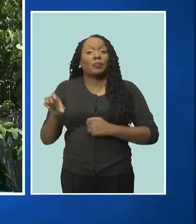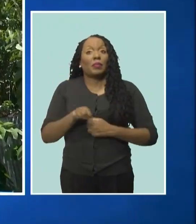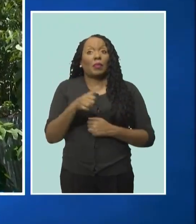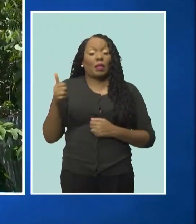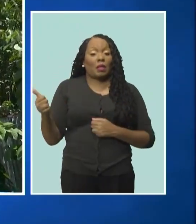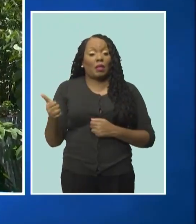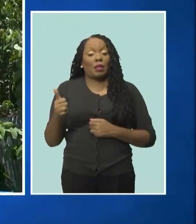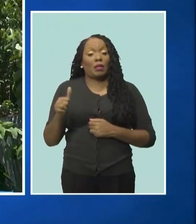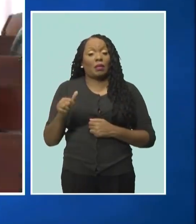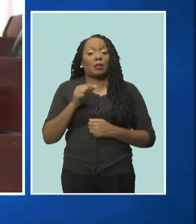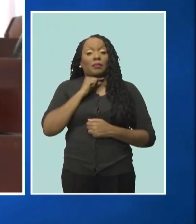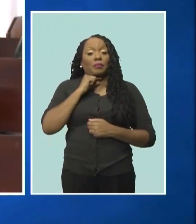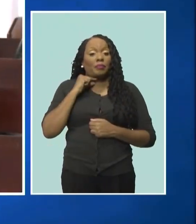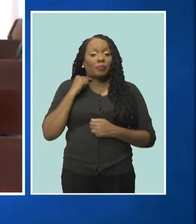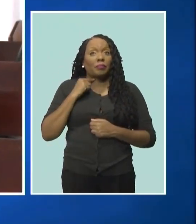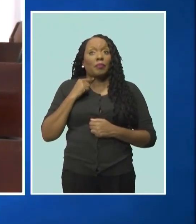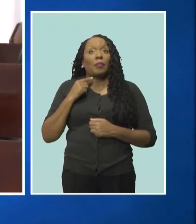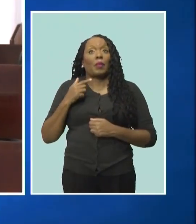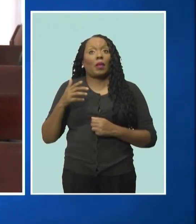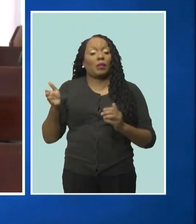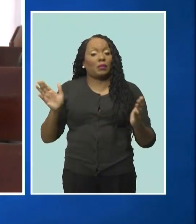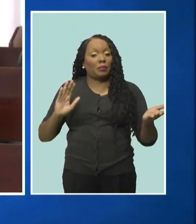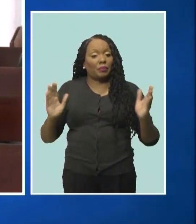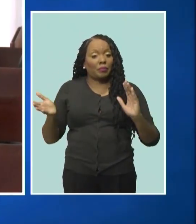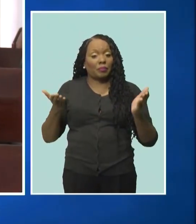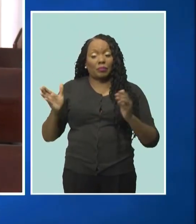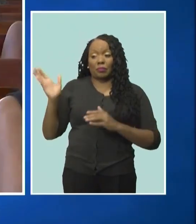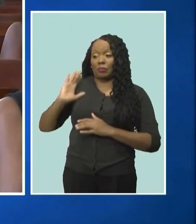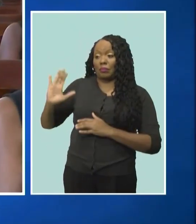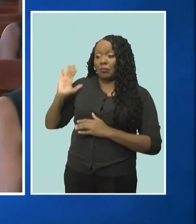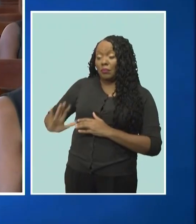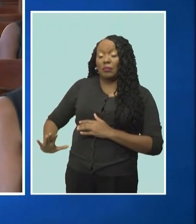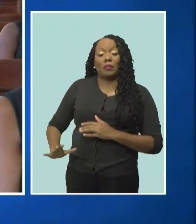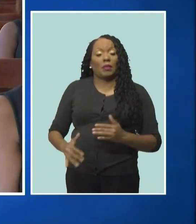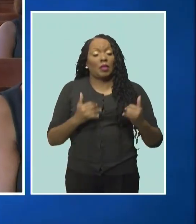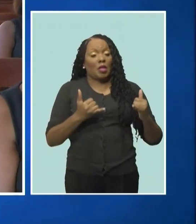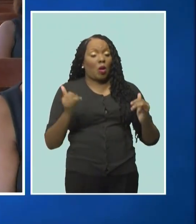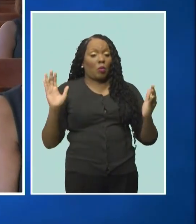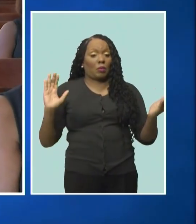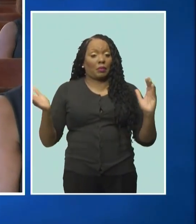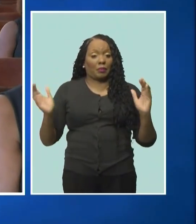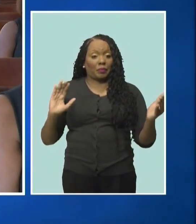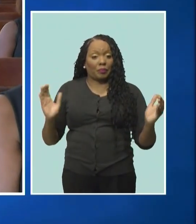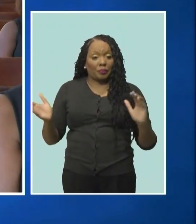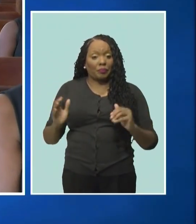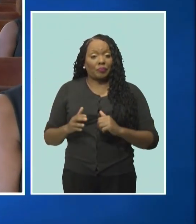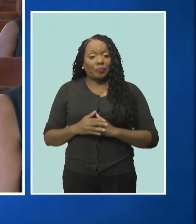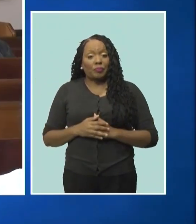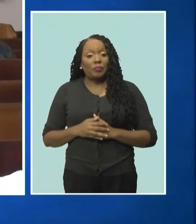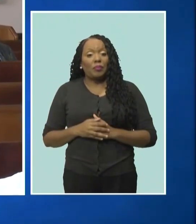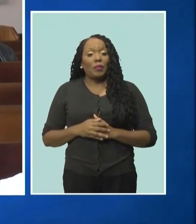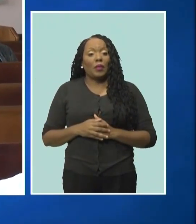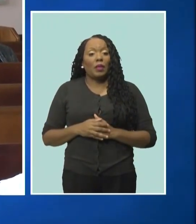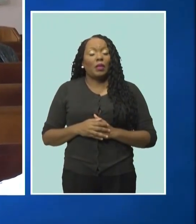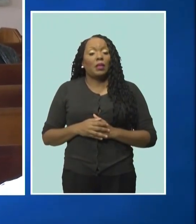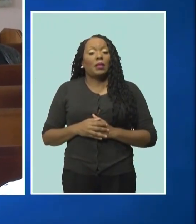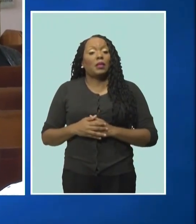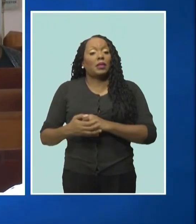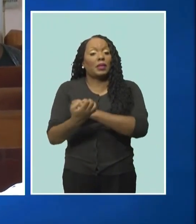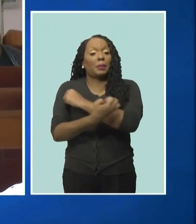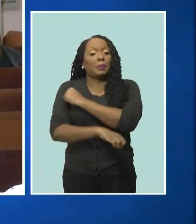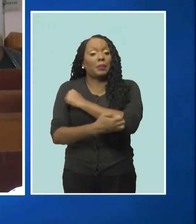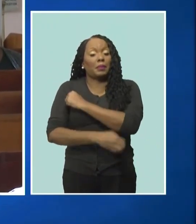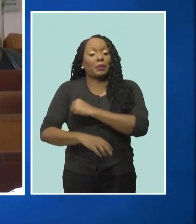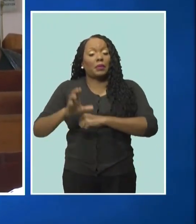the Reverend Charles Morris compared the conditions then to today's environment. He told the Good Friday congregation in the St. Peter